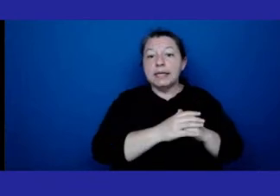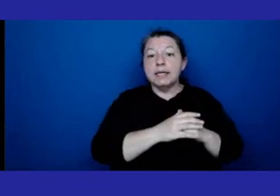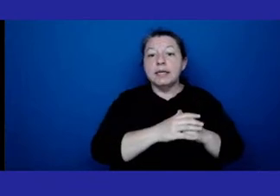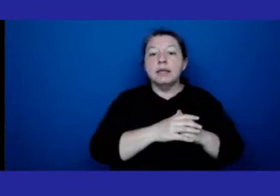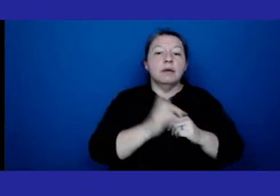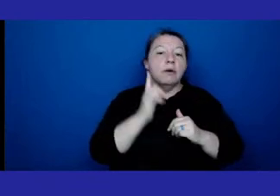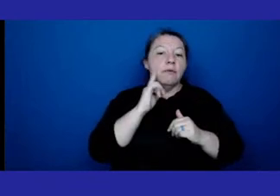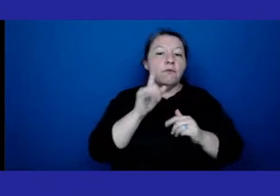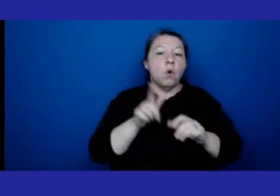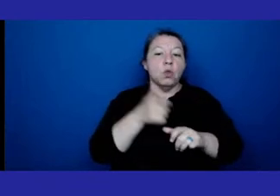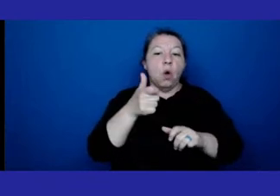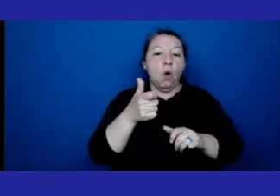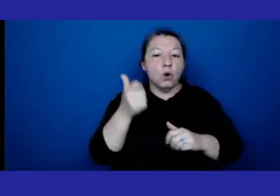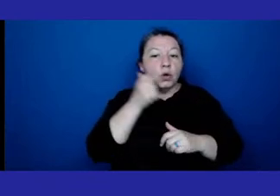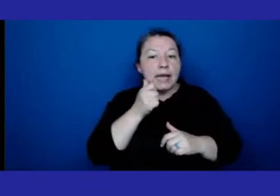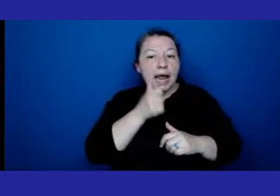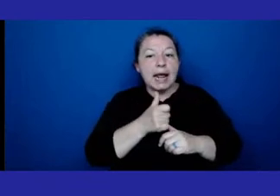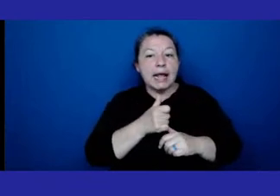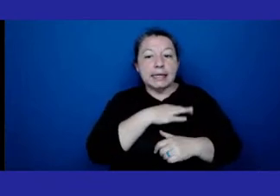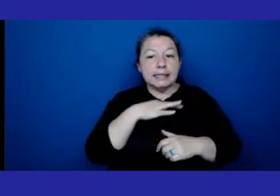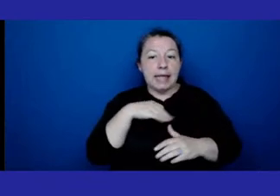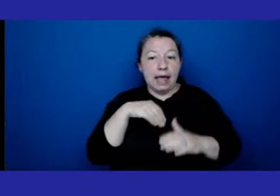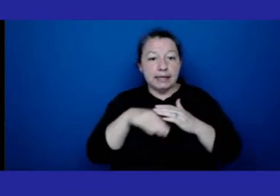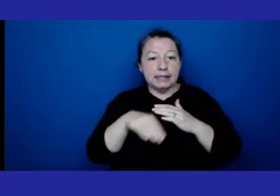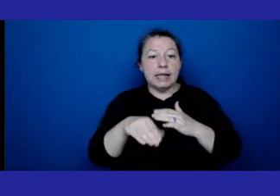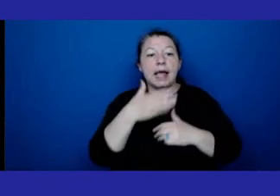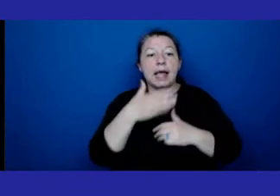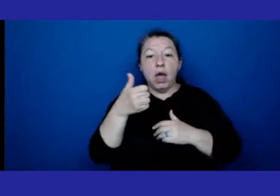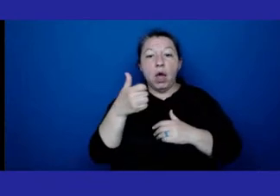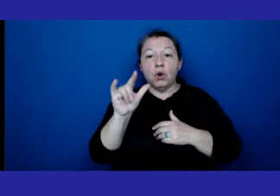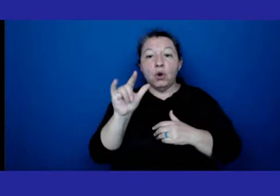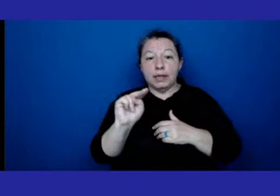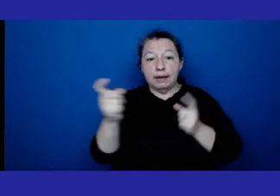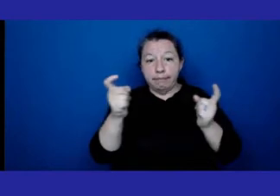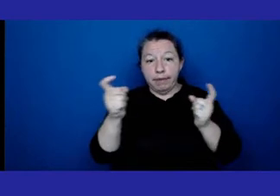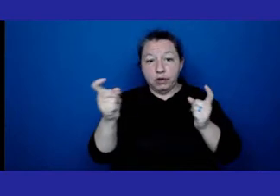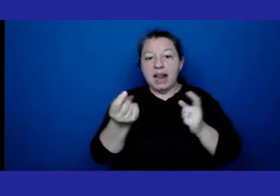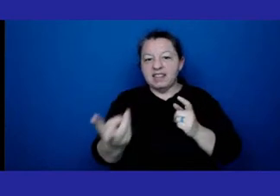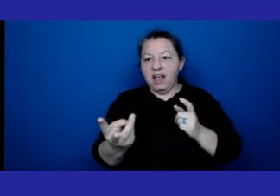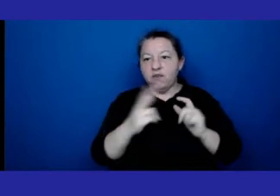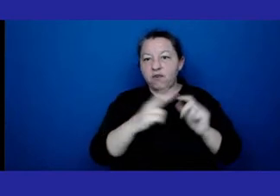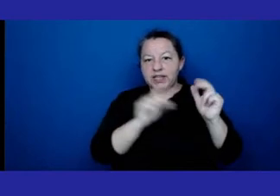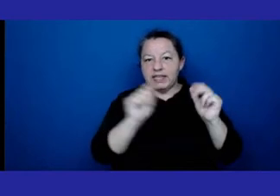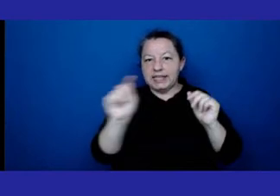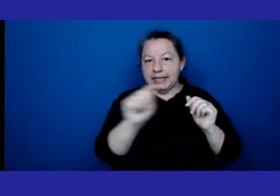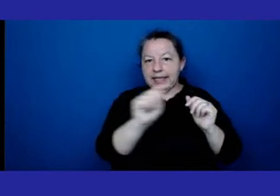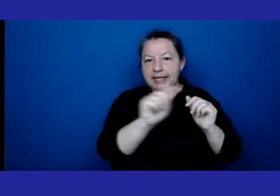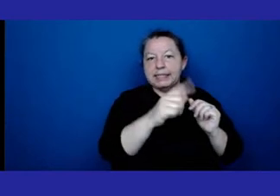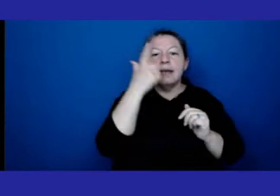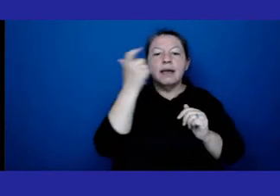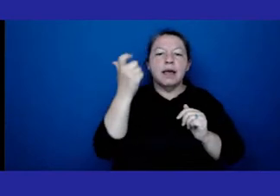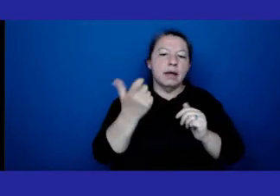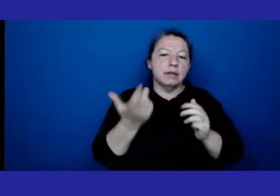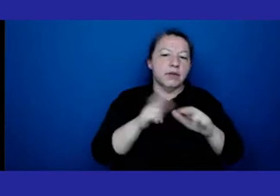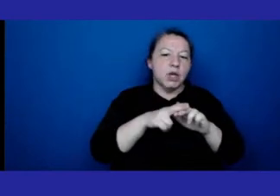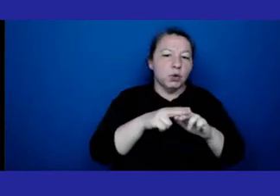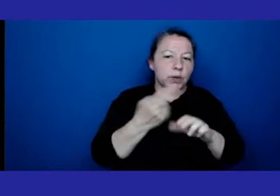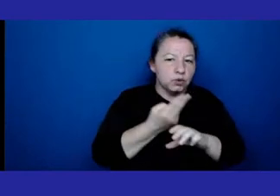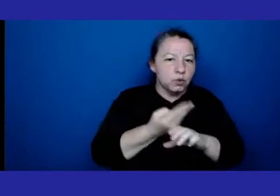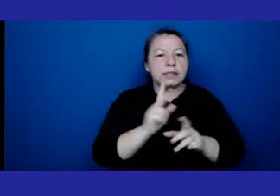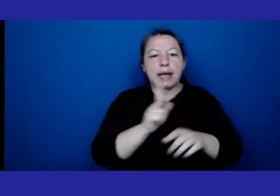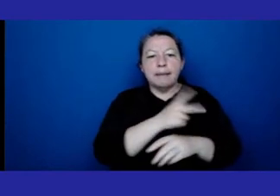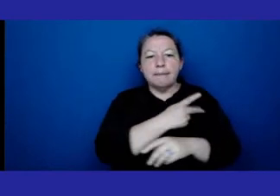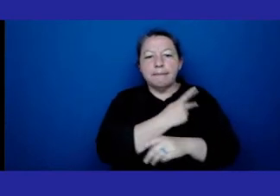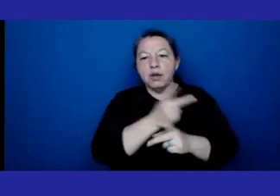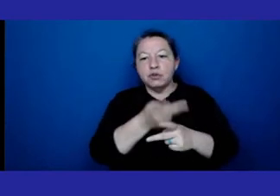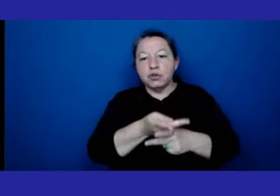facilities for longer daily staff access and better linen management, and also due to additional patient care units opening